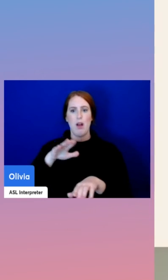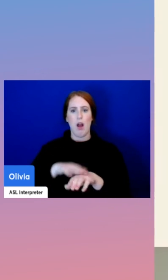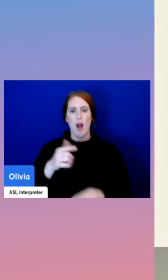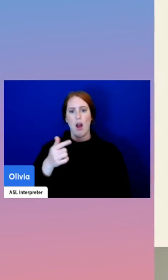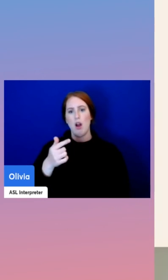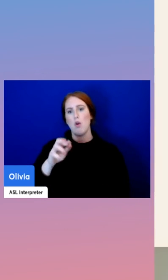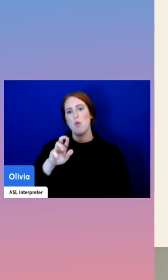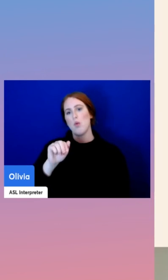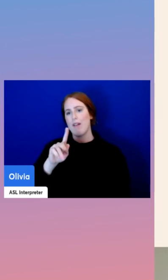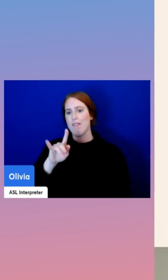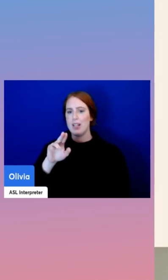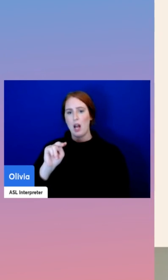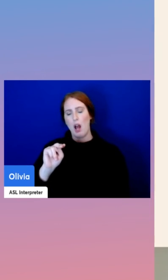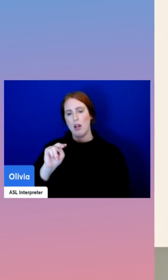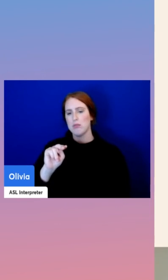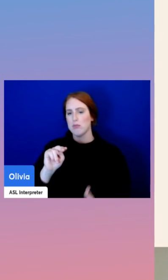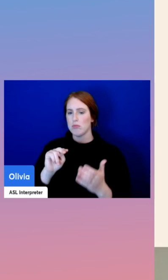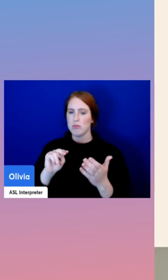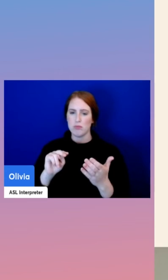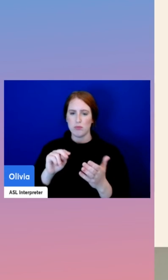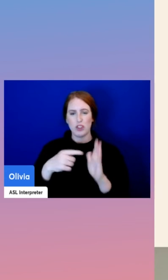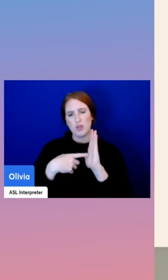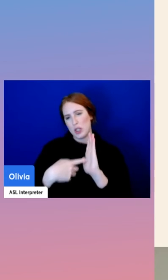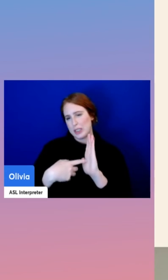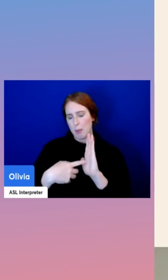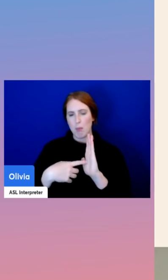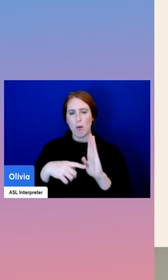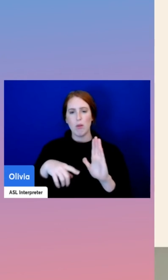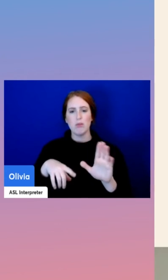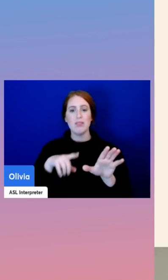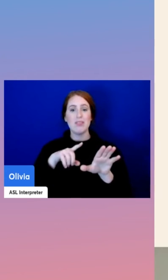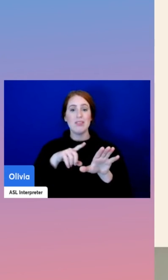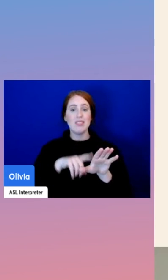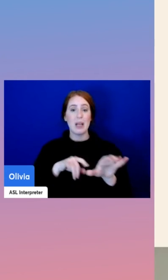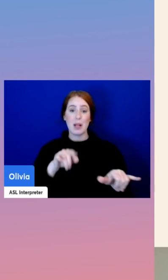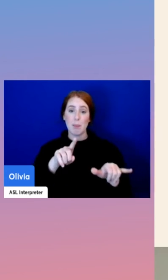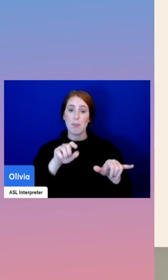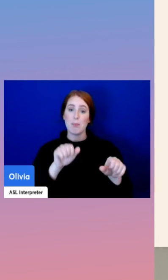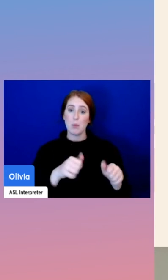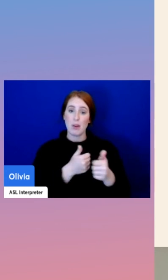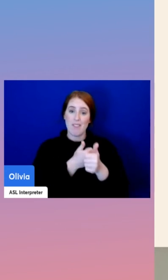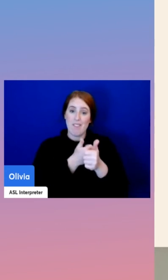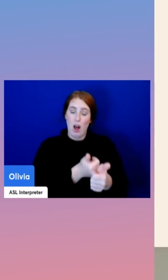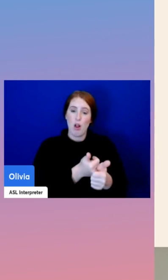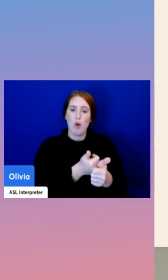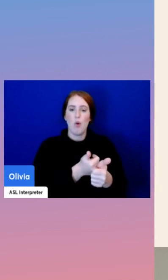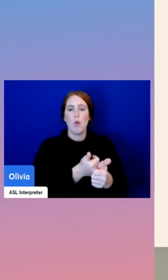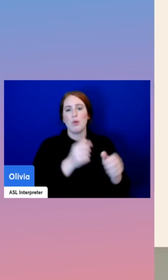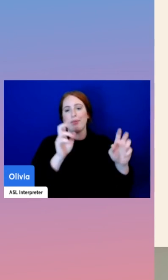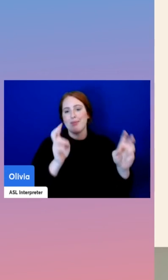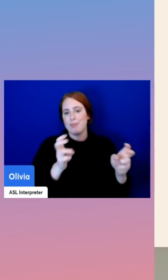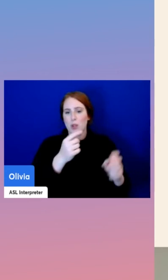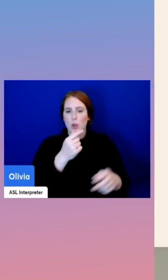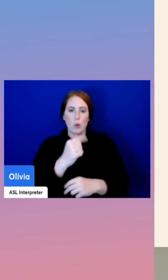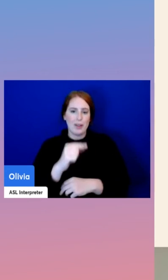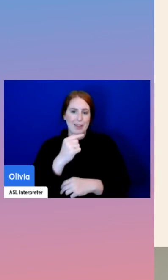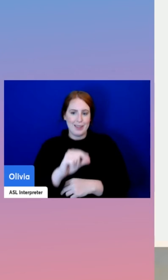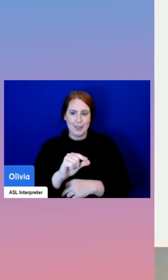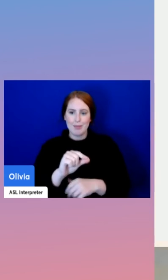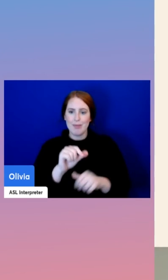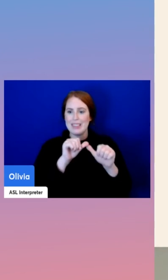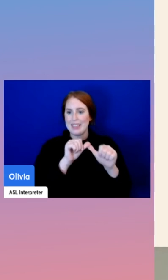Graviton, for instances, while also being able to adhere to the green sustainable practices as